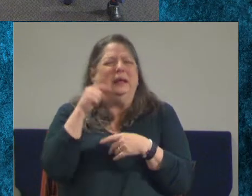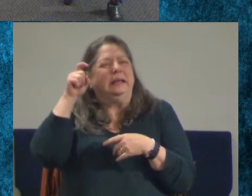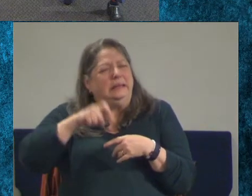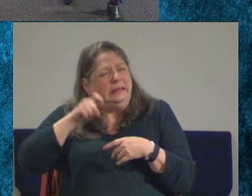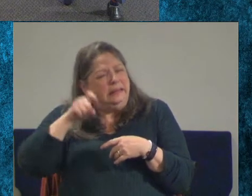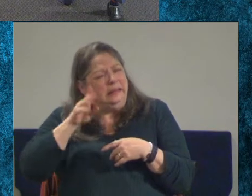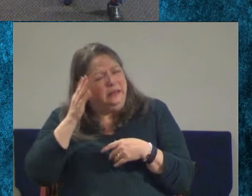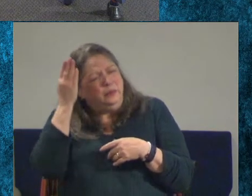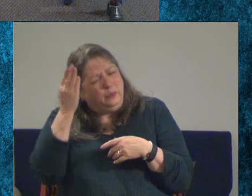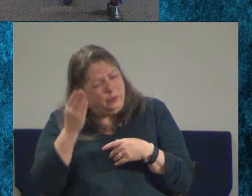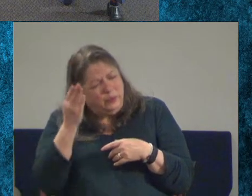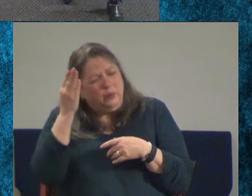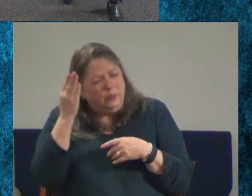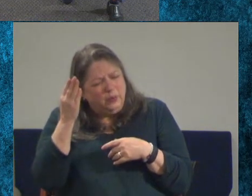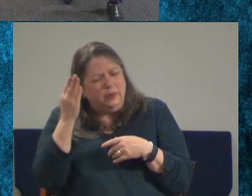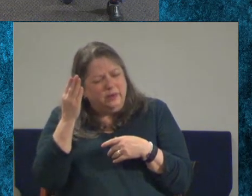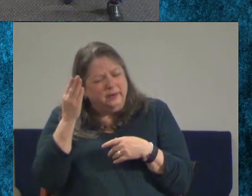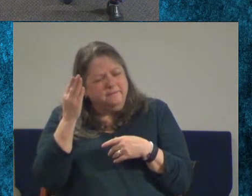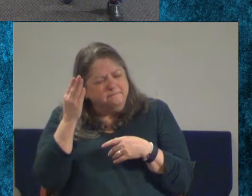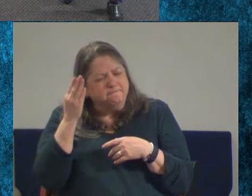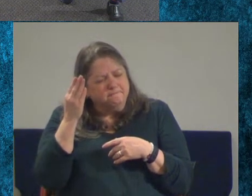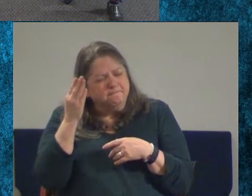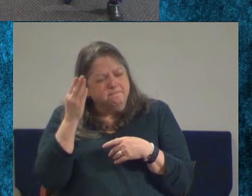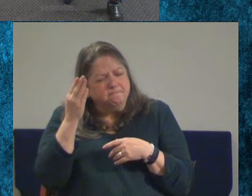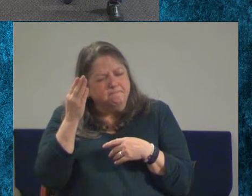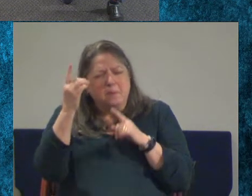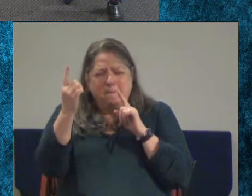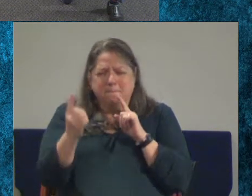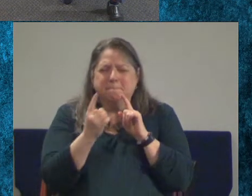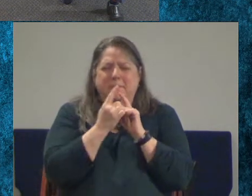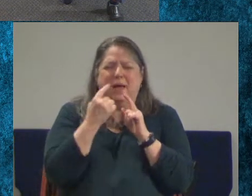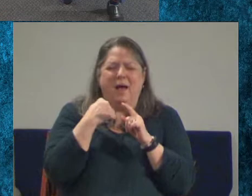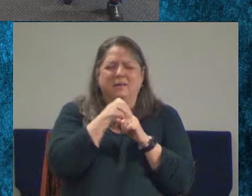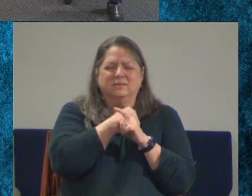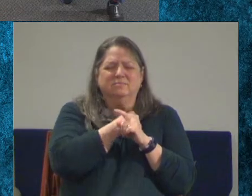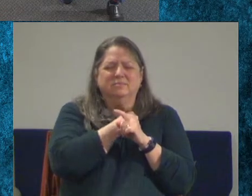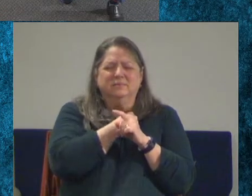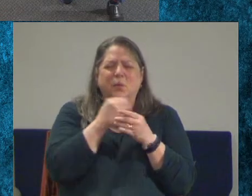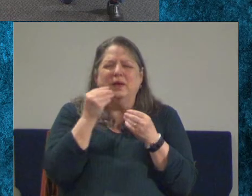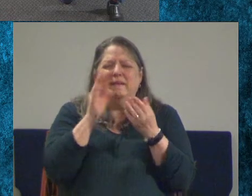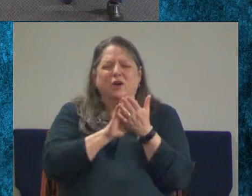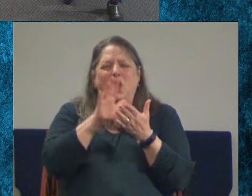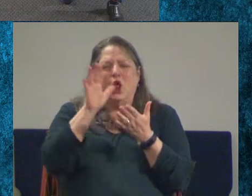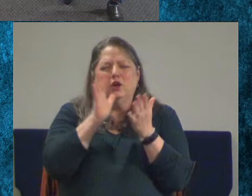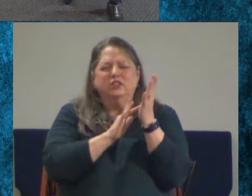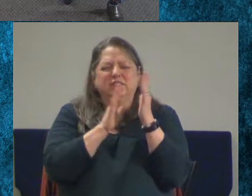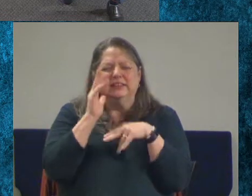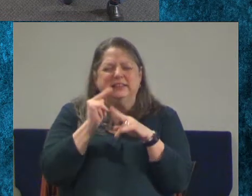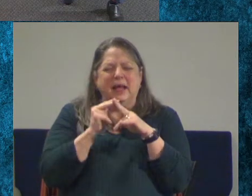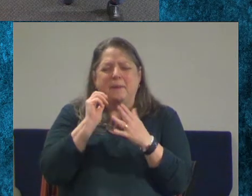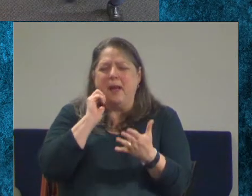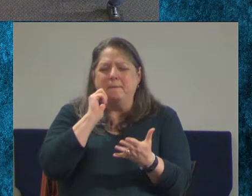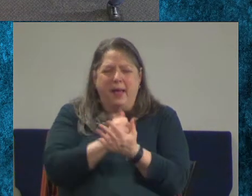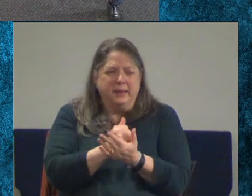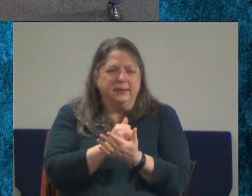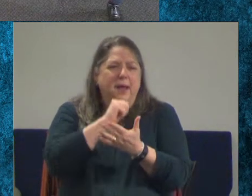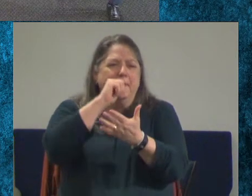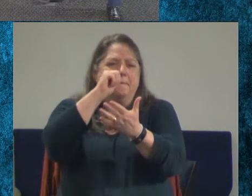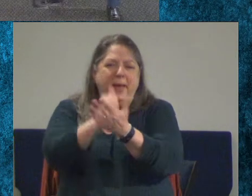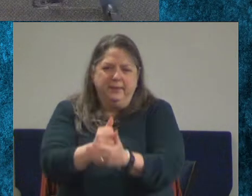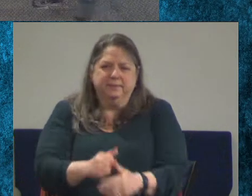and you know where we're at right now. And so meet us, we pray, this morning, and we'll give you the glory. In Jesus' name, amen, amen,